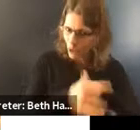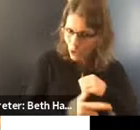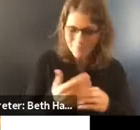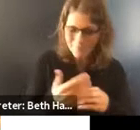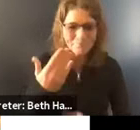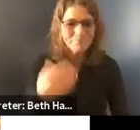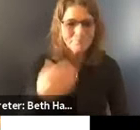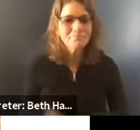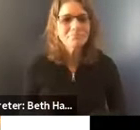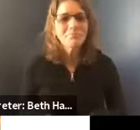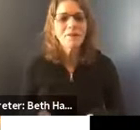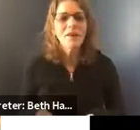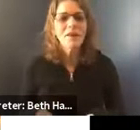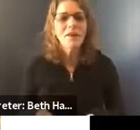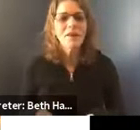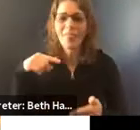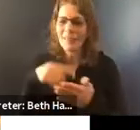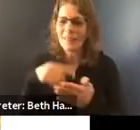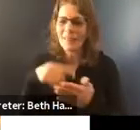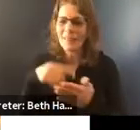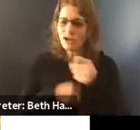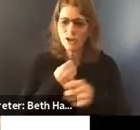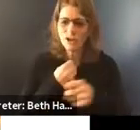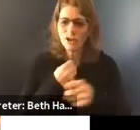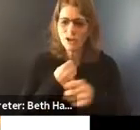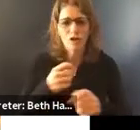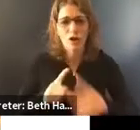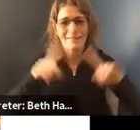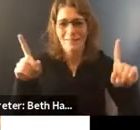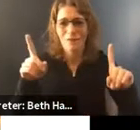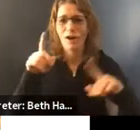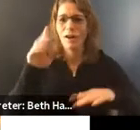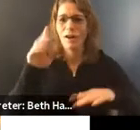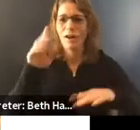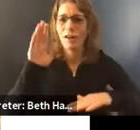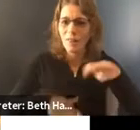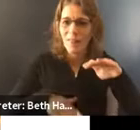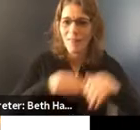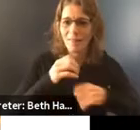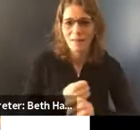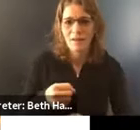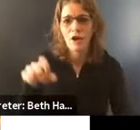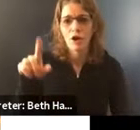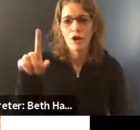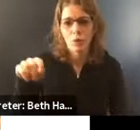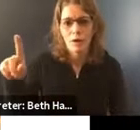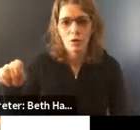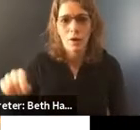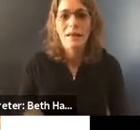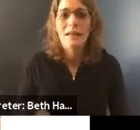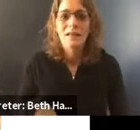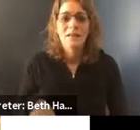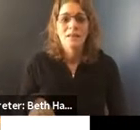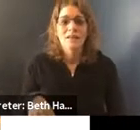began the 2020. Times Square looked very different.